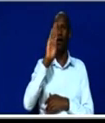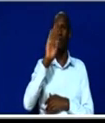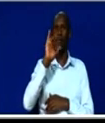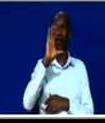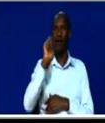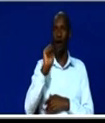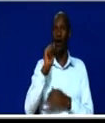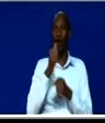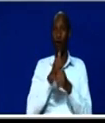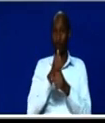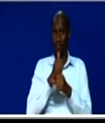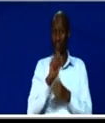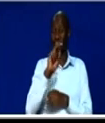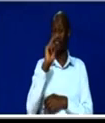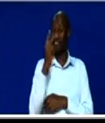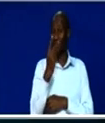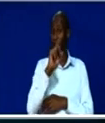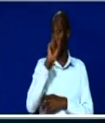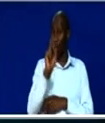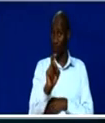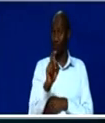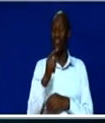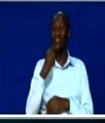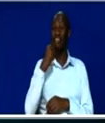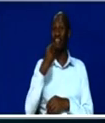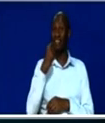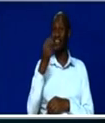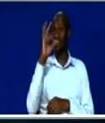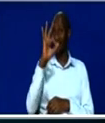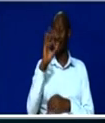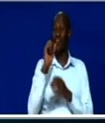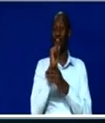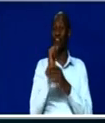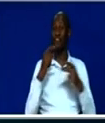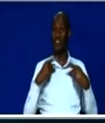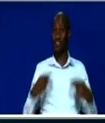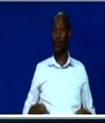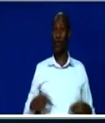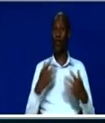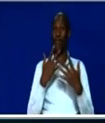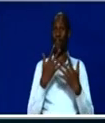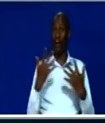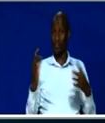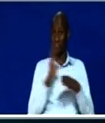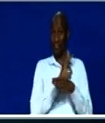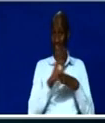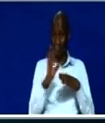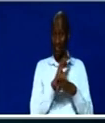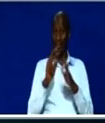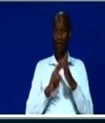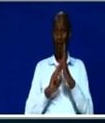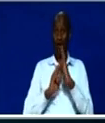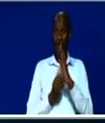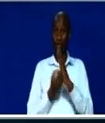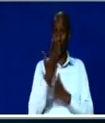1 mark. Then the second question is state 3 physical factors required for